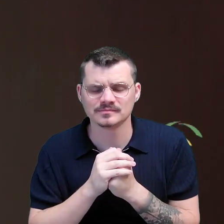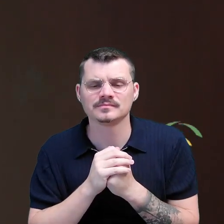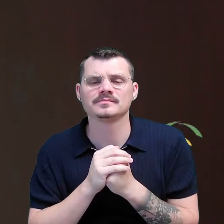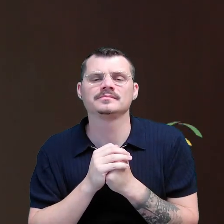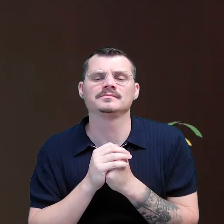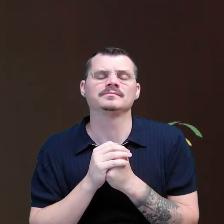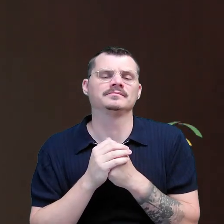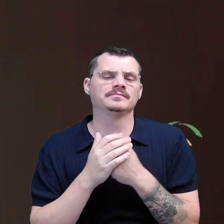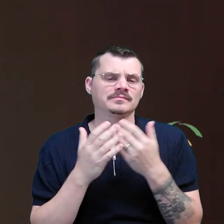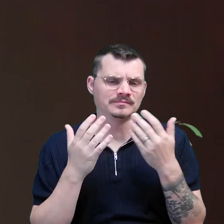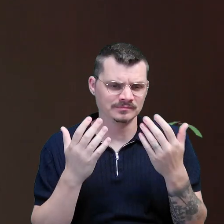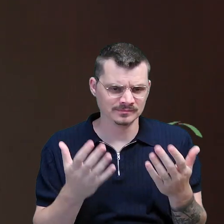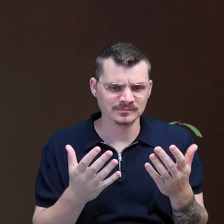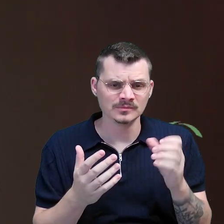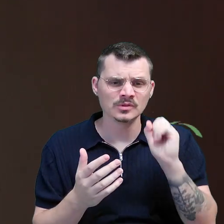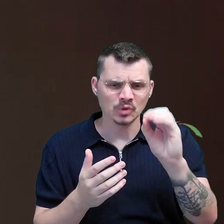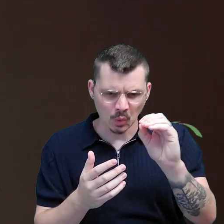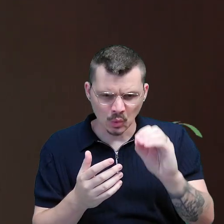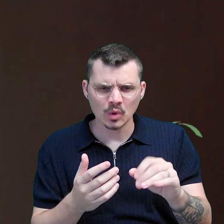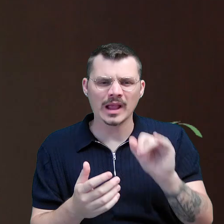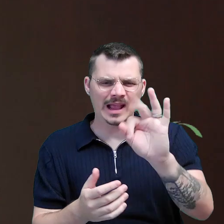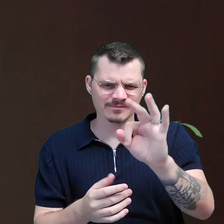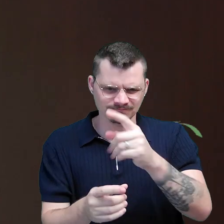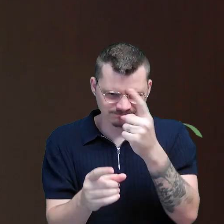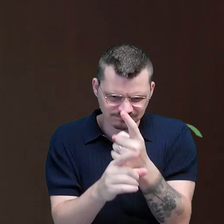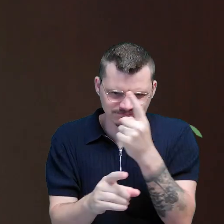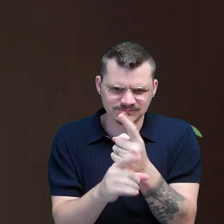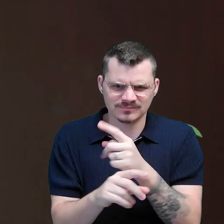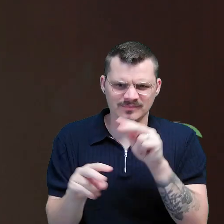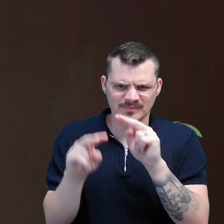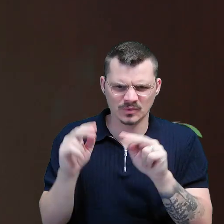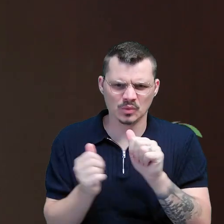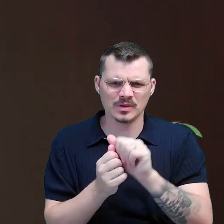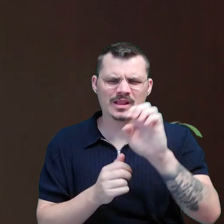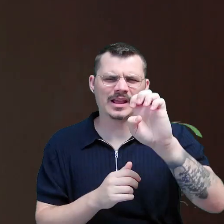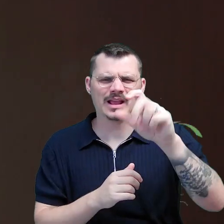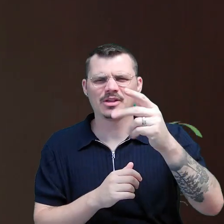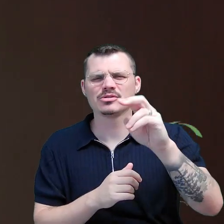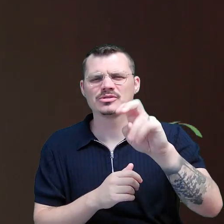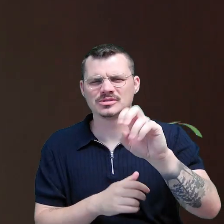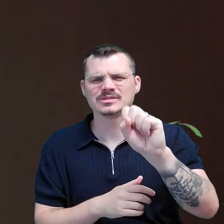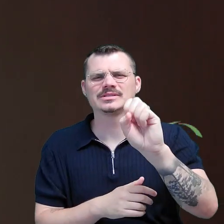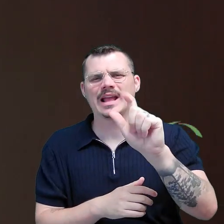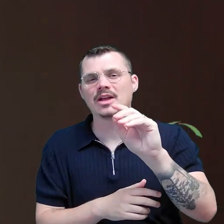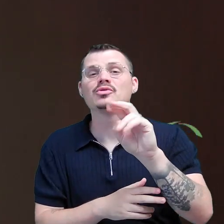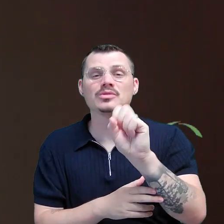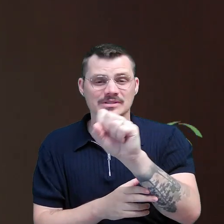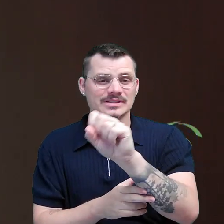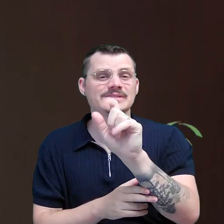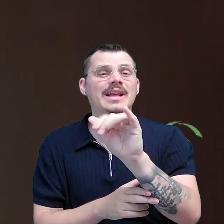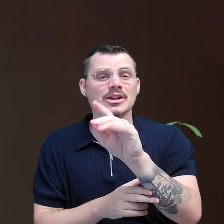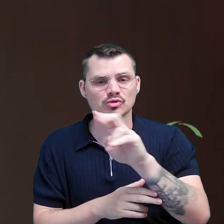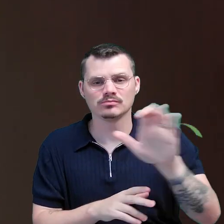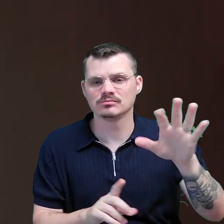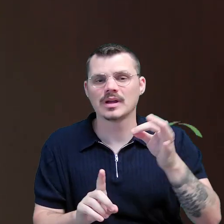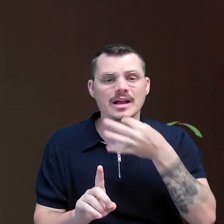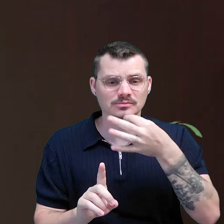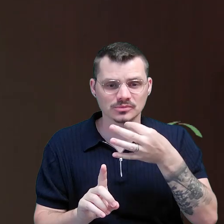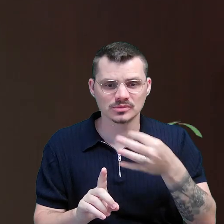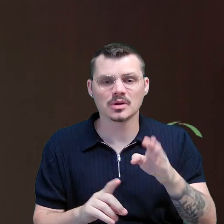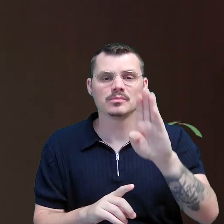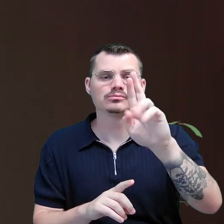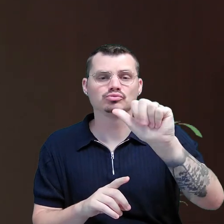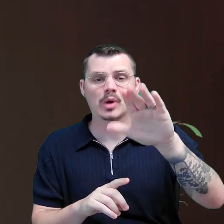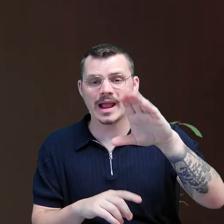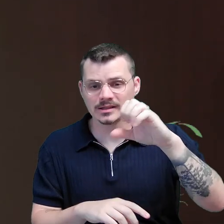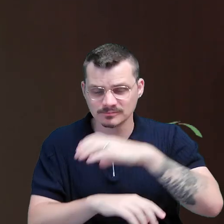So proper evaluation by an Ehlers-Danlos syndrome expert, some braces,